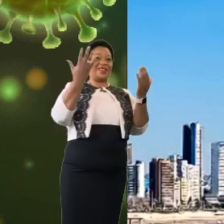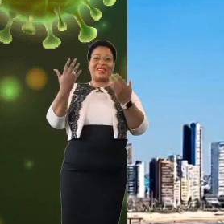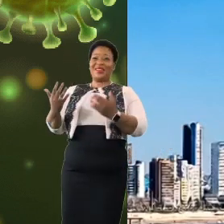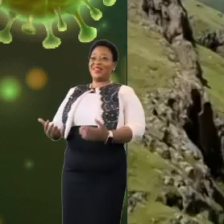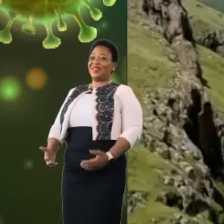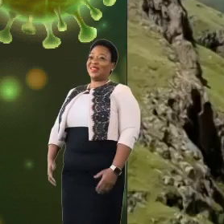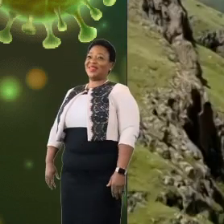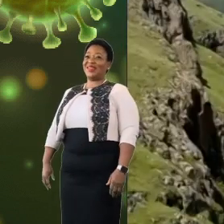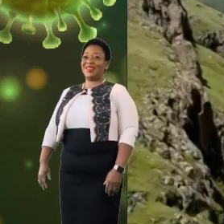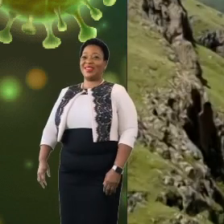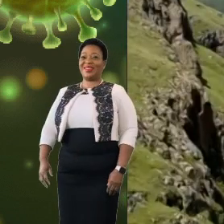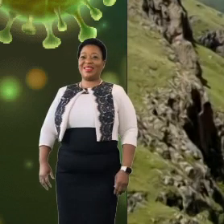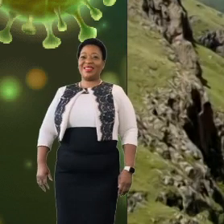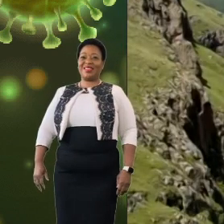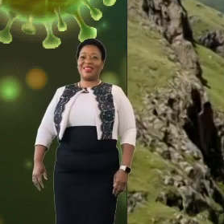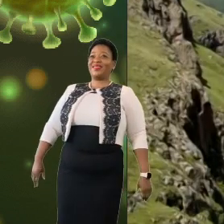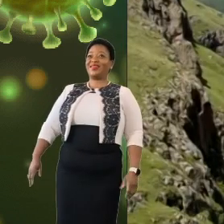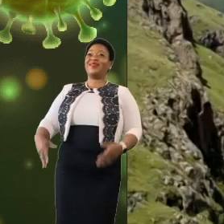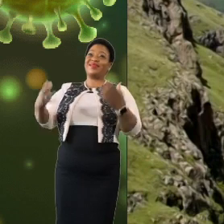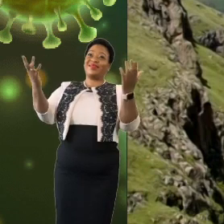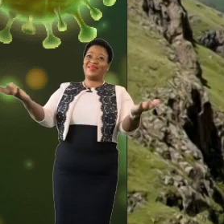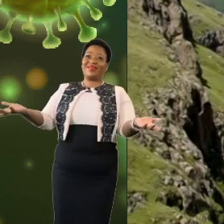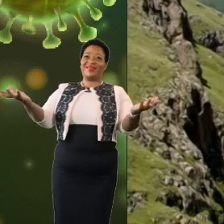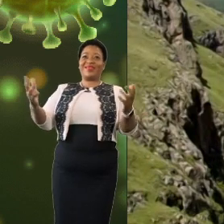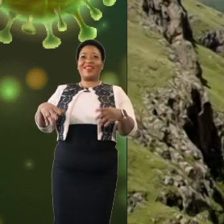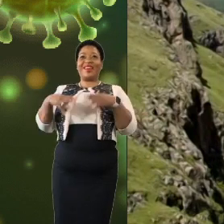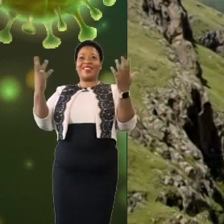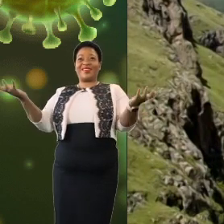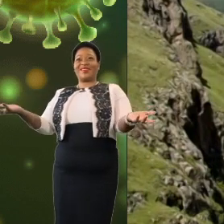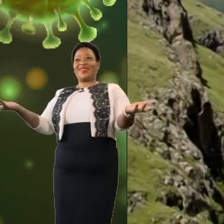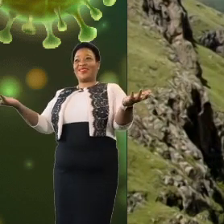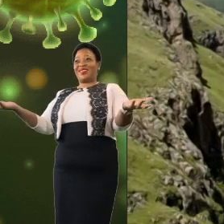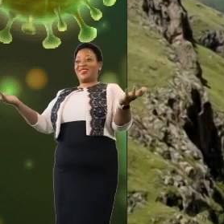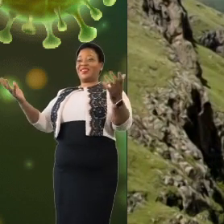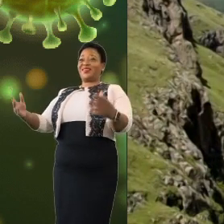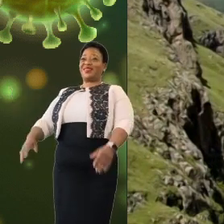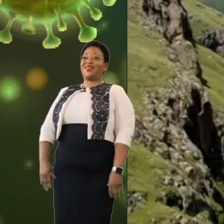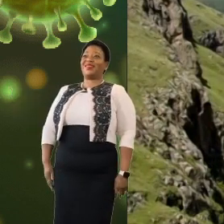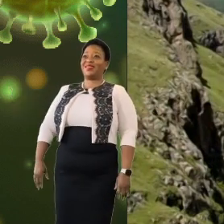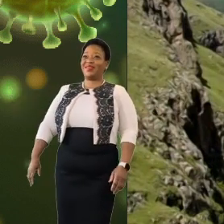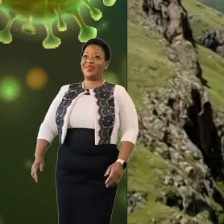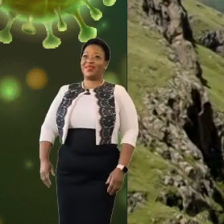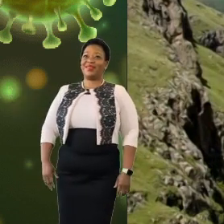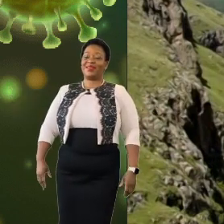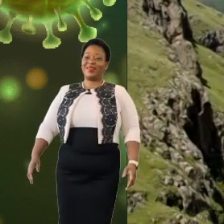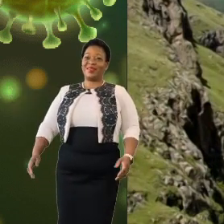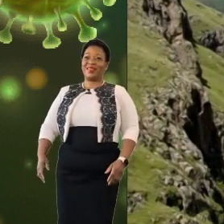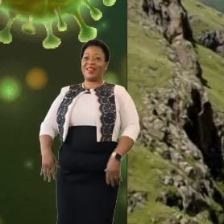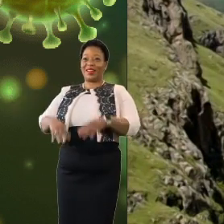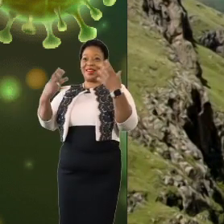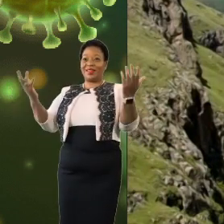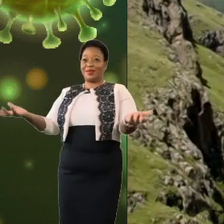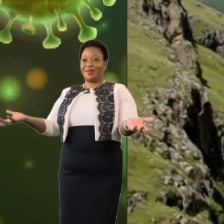time in what it is that you guys are doing. We got worried at one stage about the